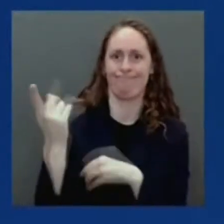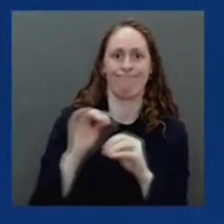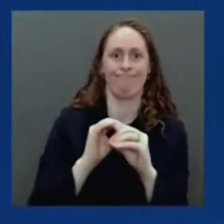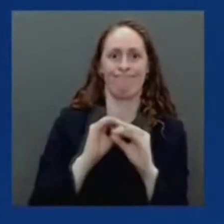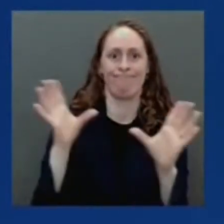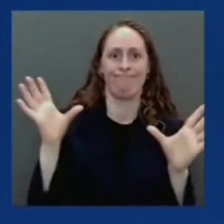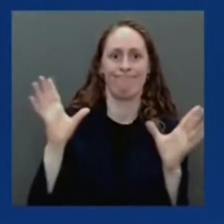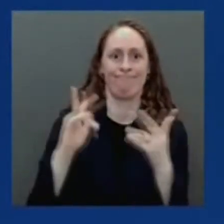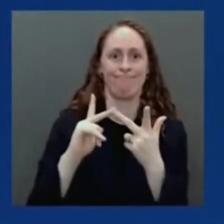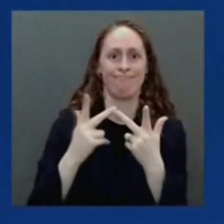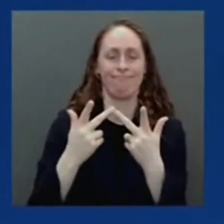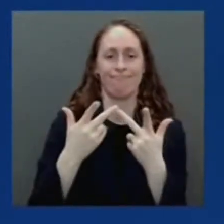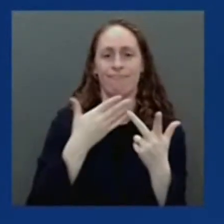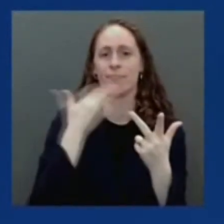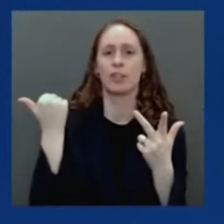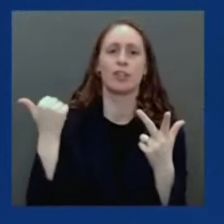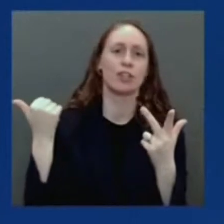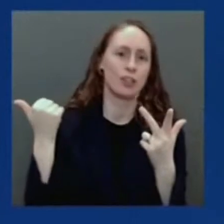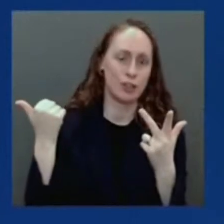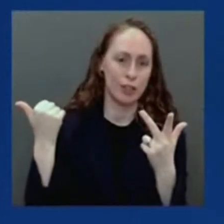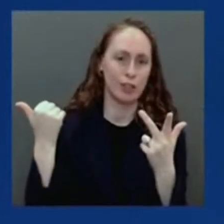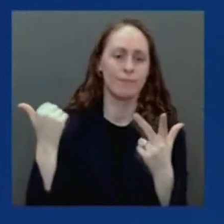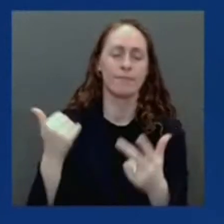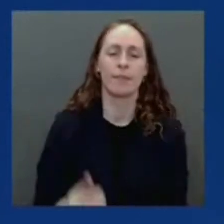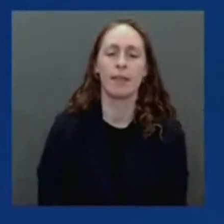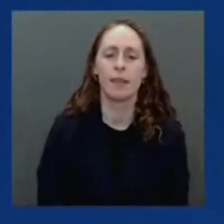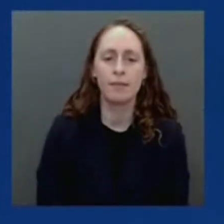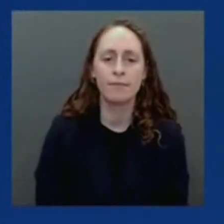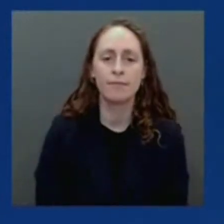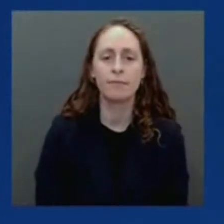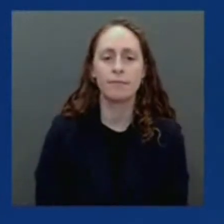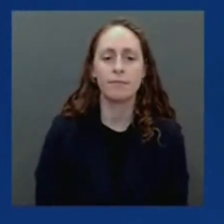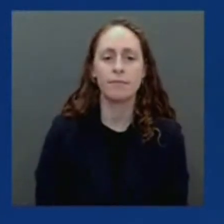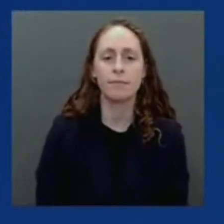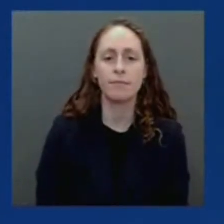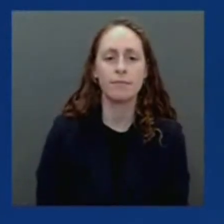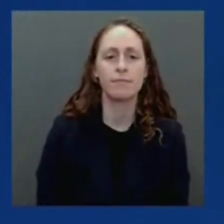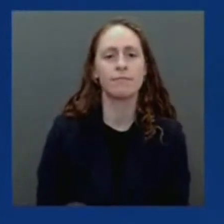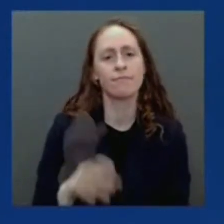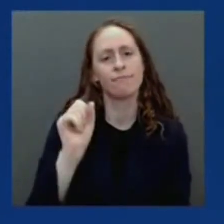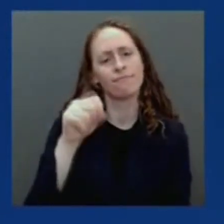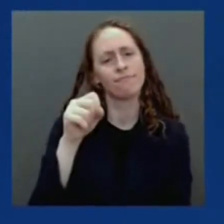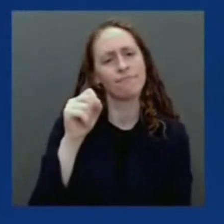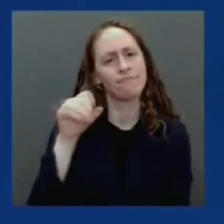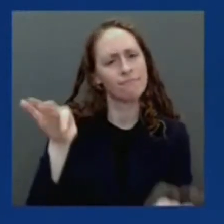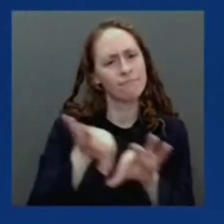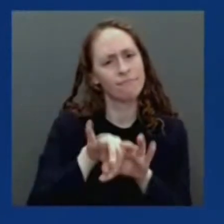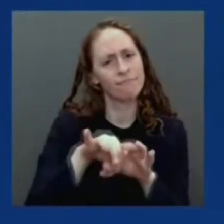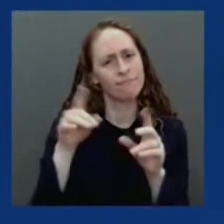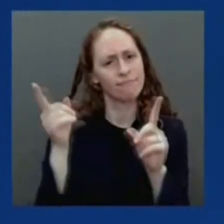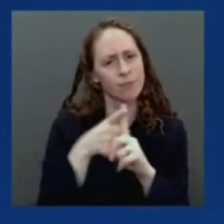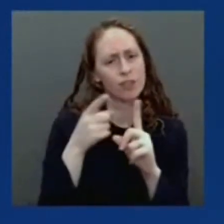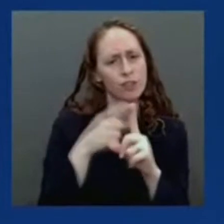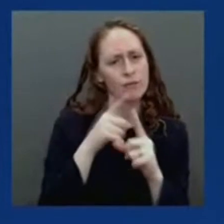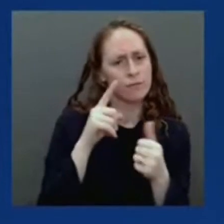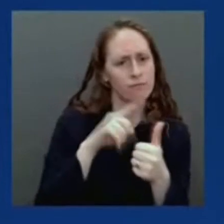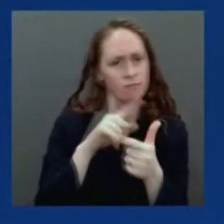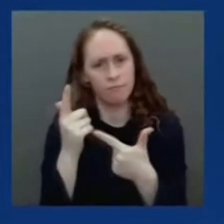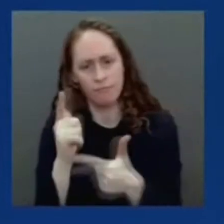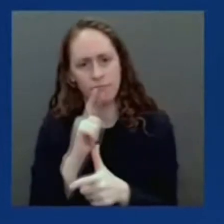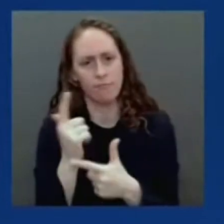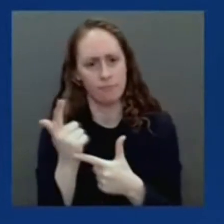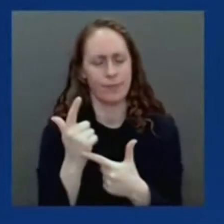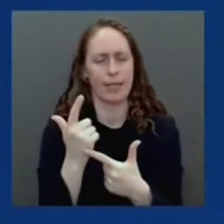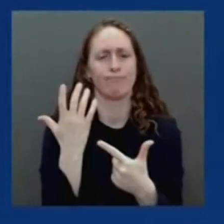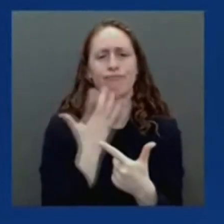boosted, that's for sure. But when you look at the difference of how booster, for everything you ask it to do,